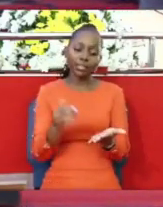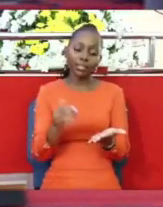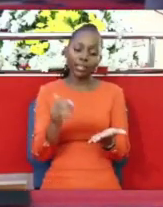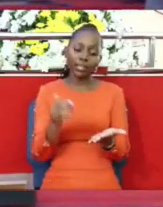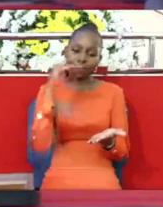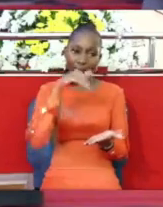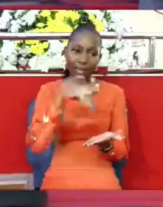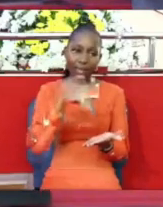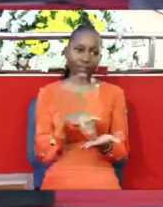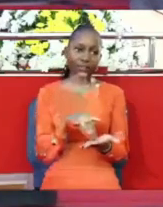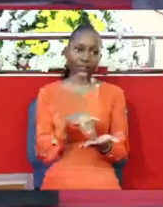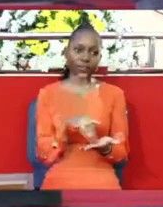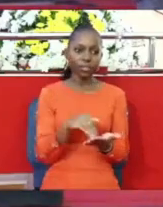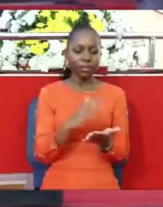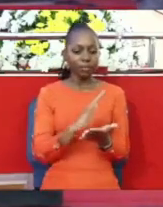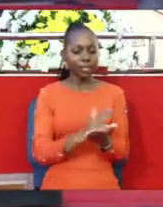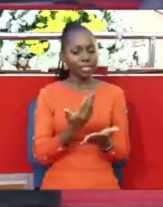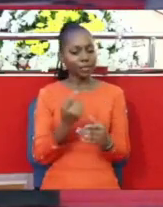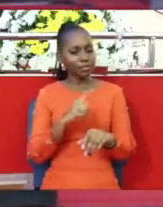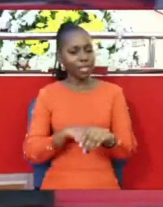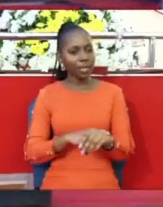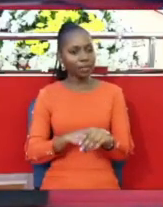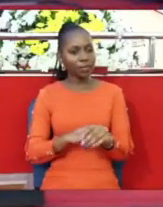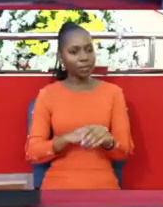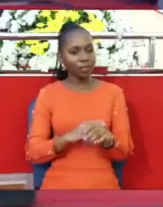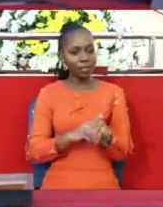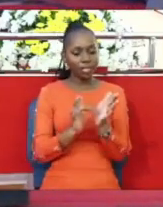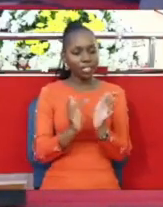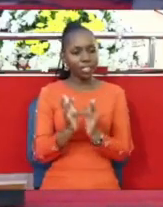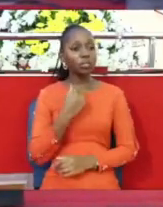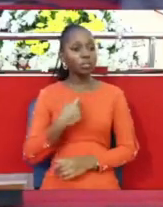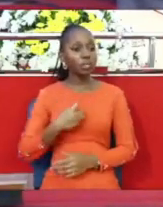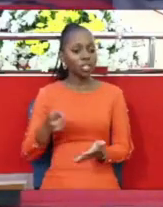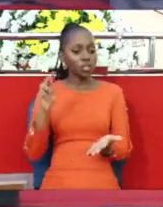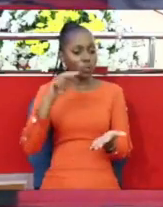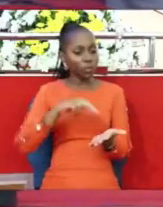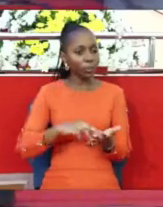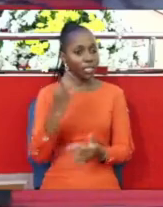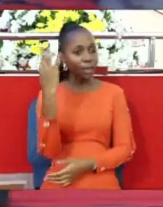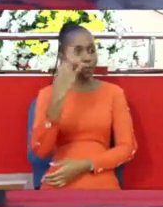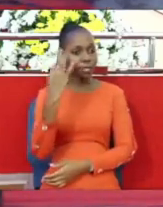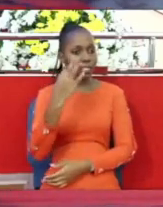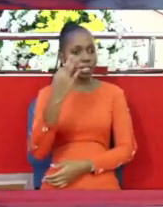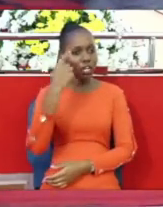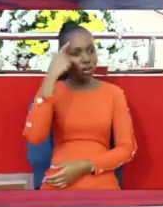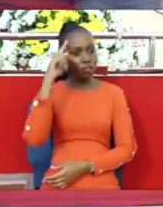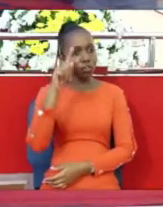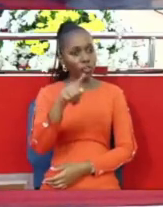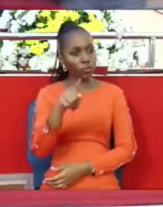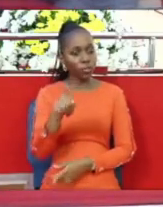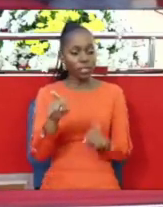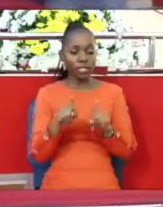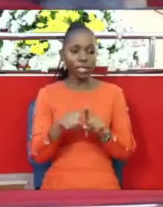say it, not for you, but for me. But He knows if I tell you, as I look